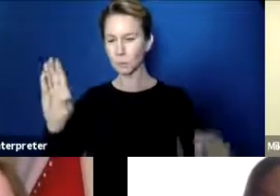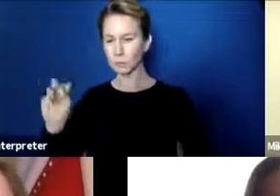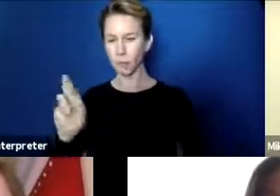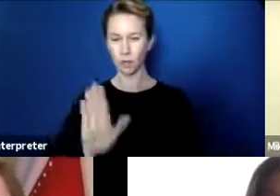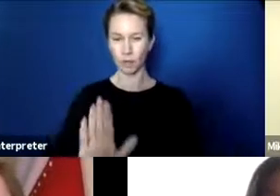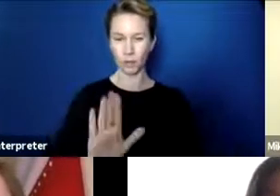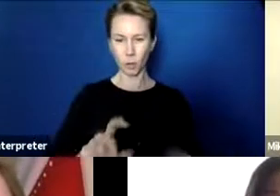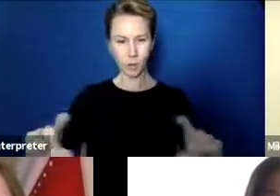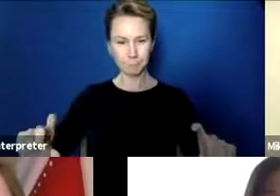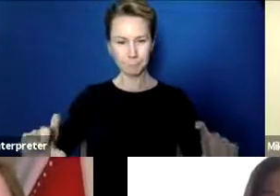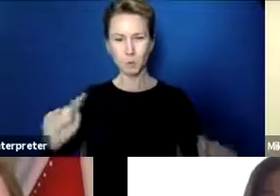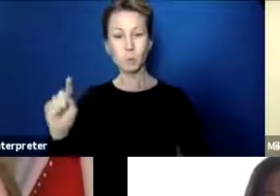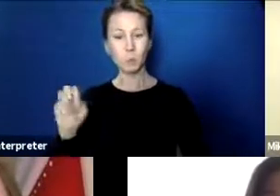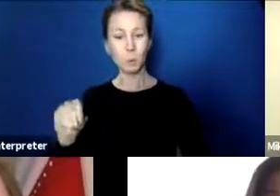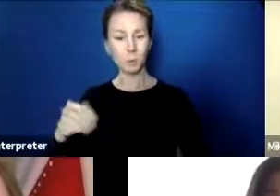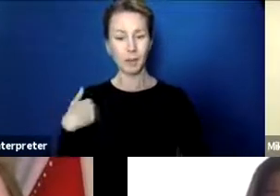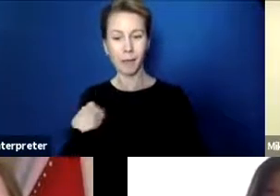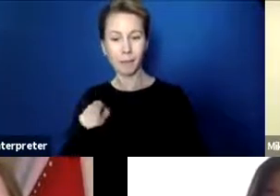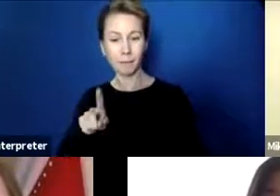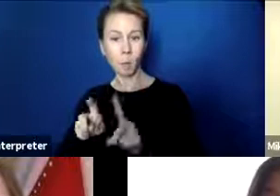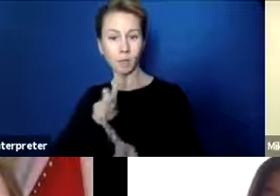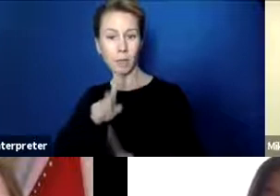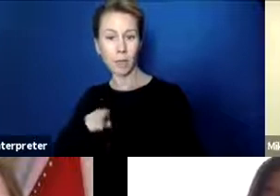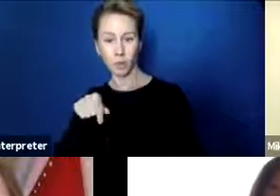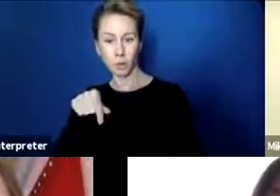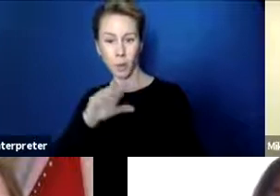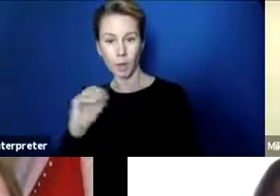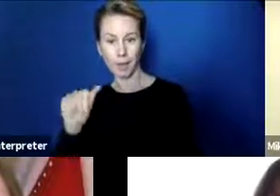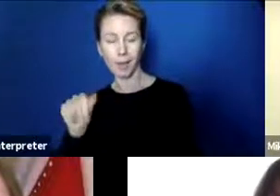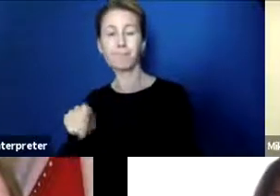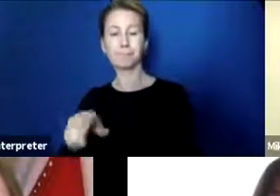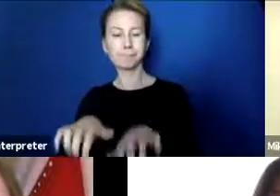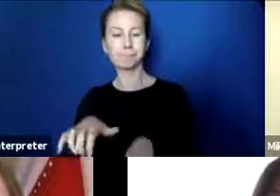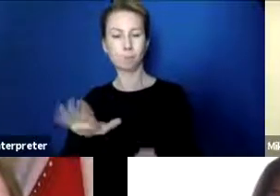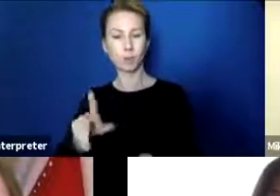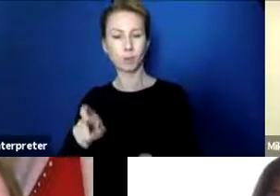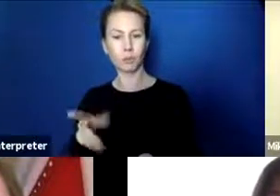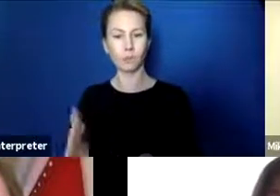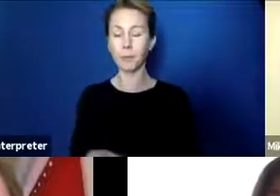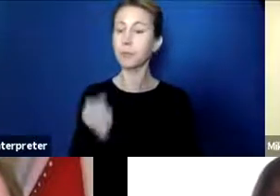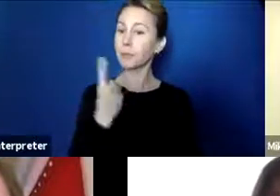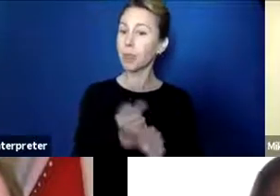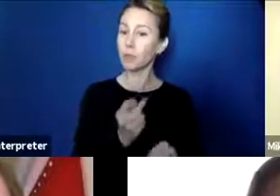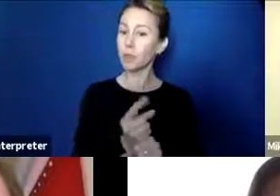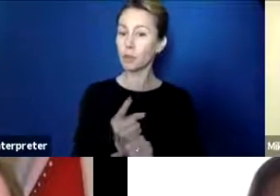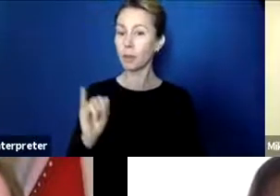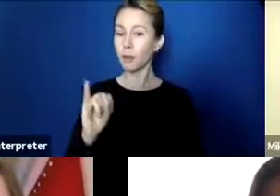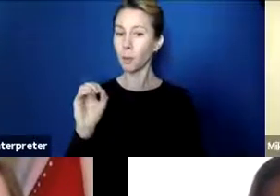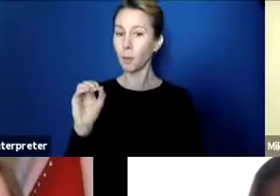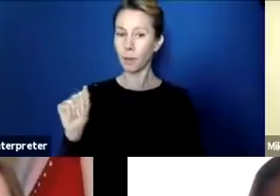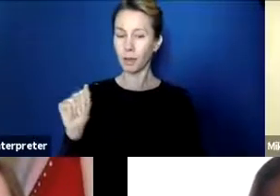and answers at the end. So please submit your questions in the Q&A option below. It should be in